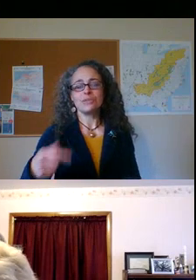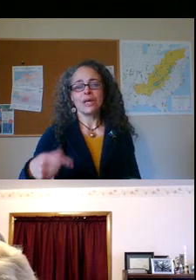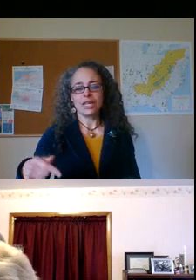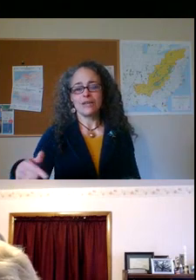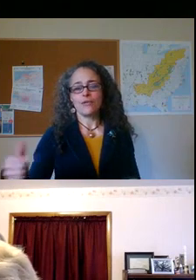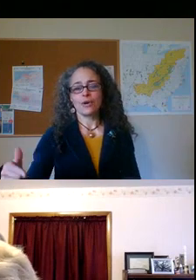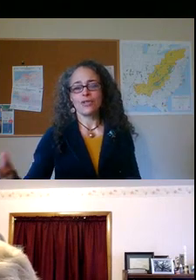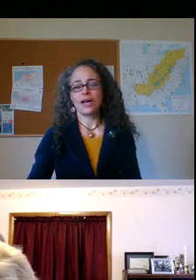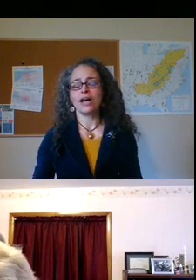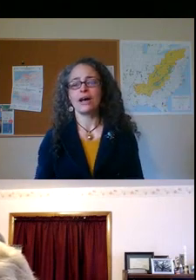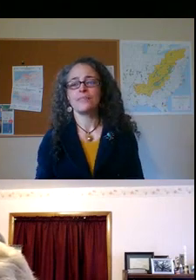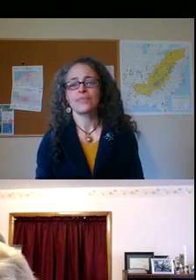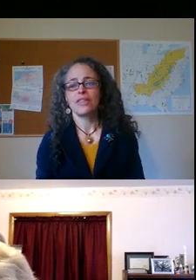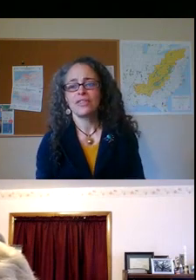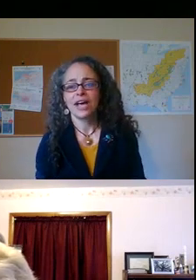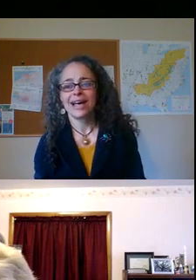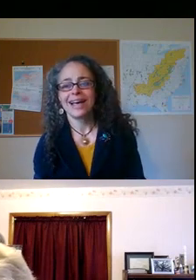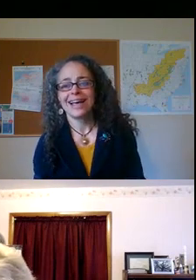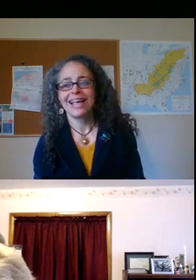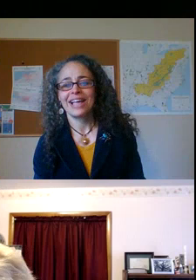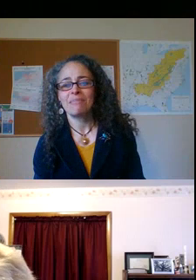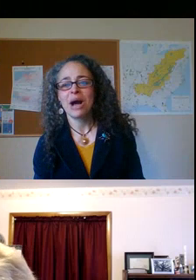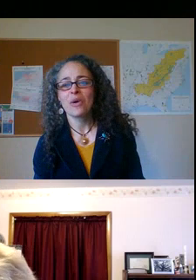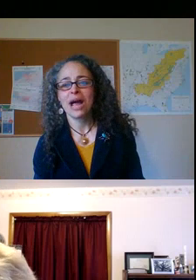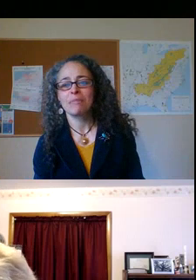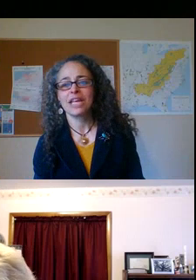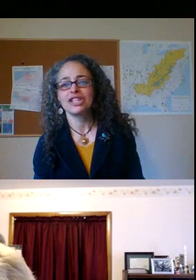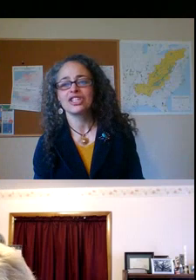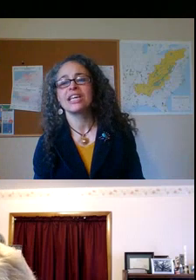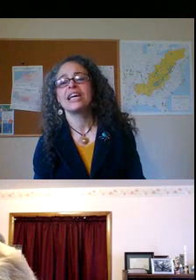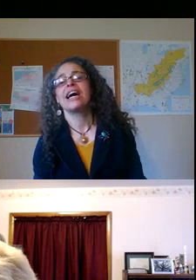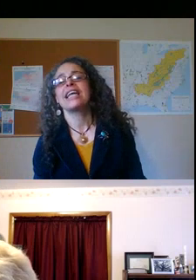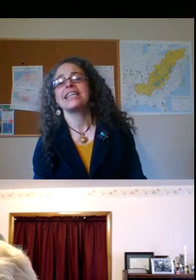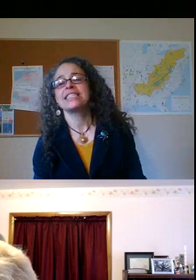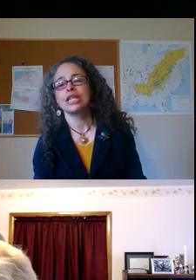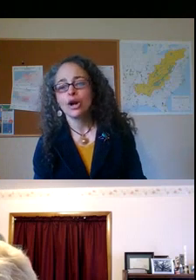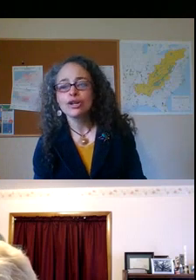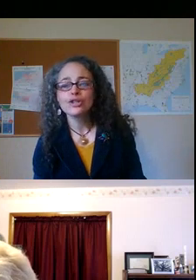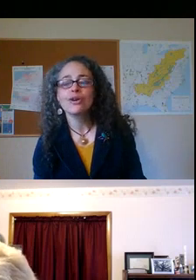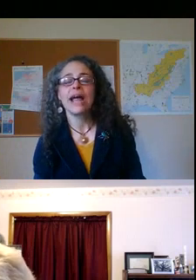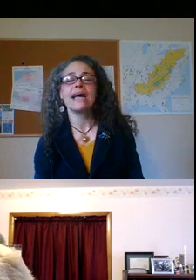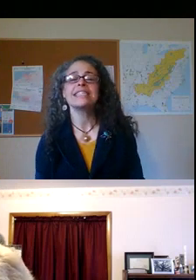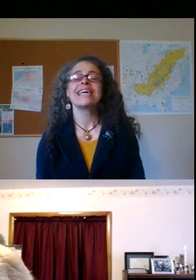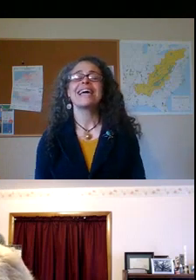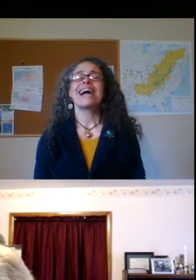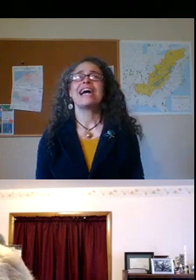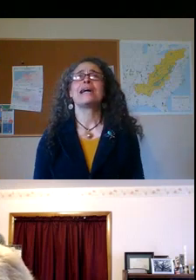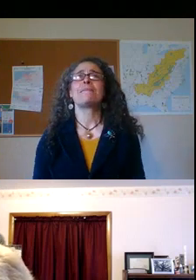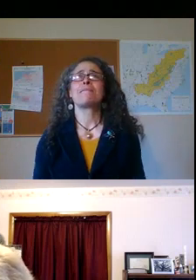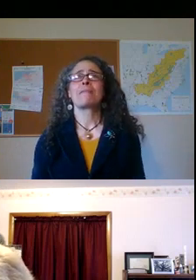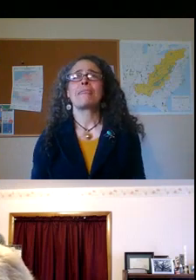your eligibility for the power application. Again, it's a larger